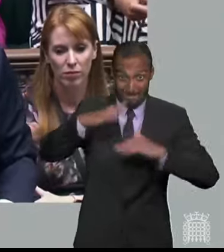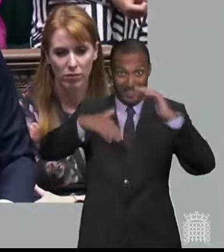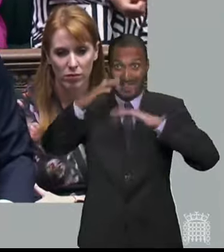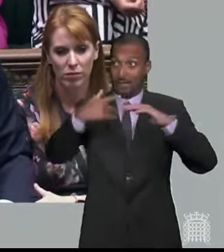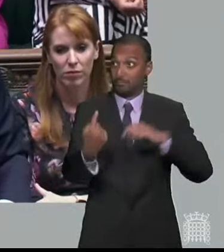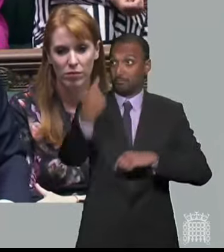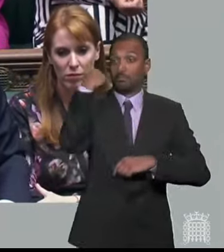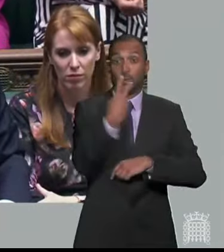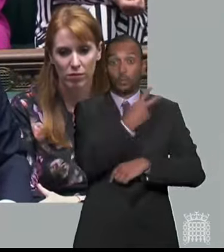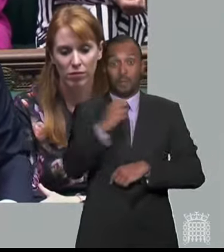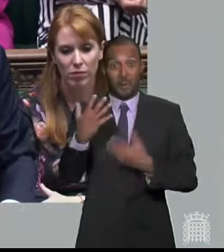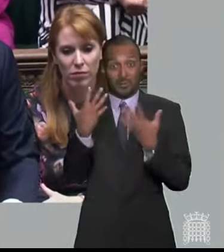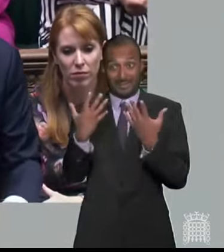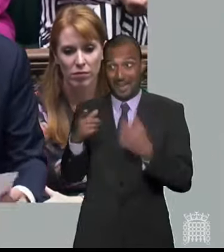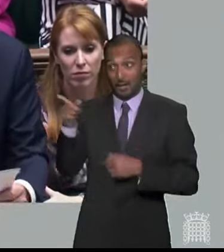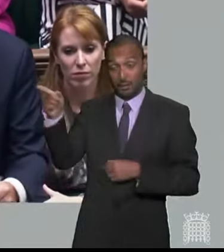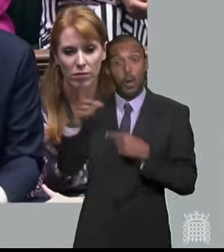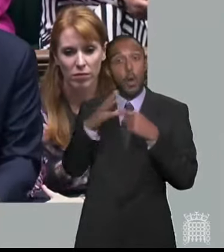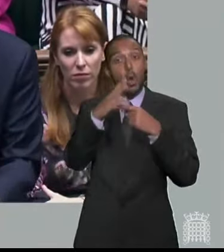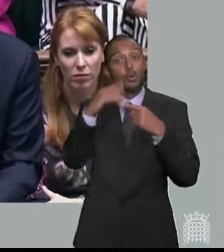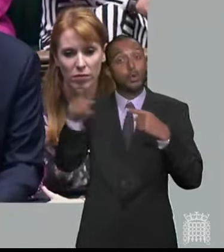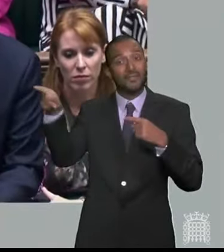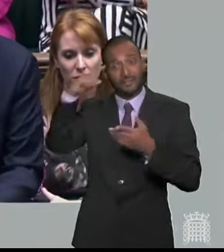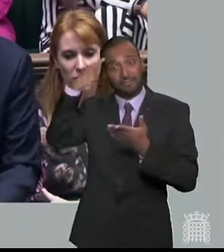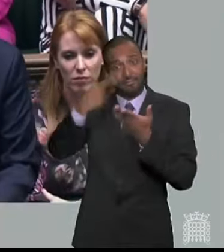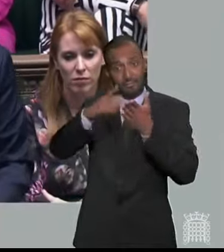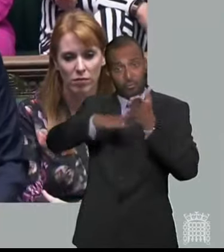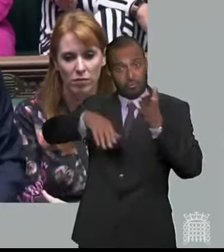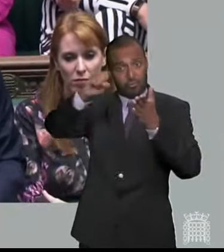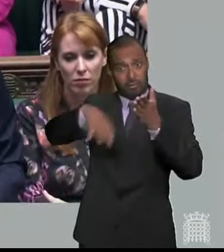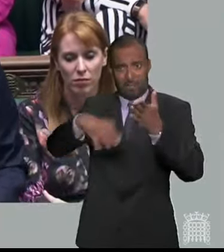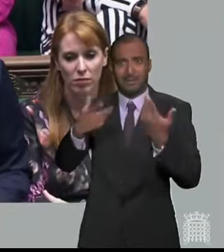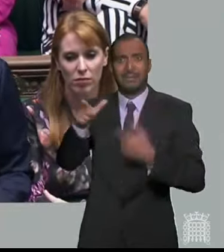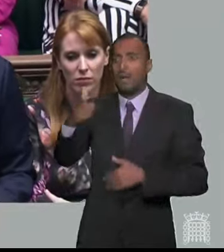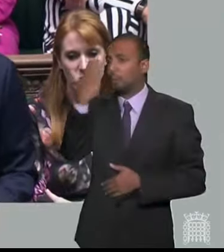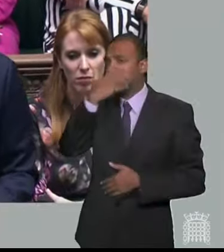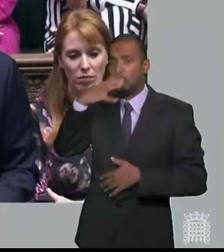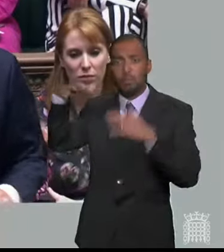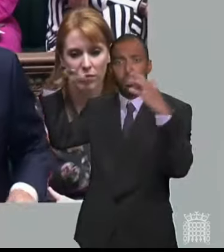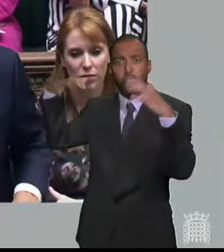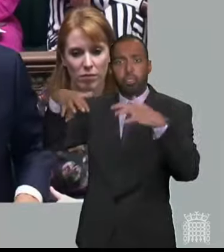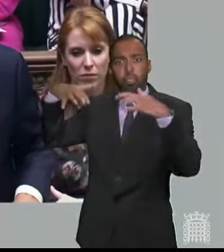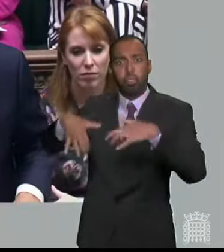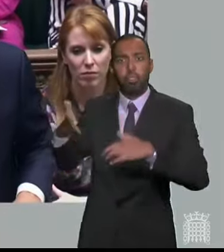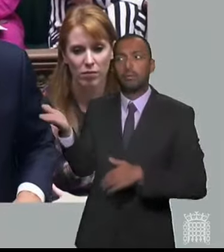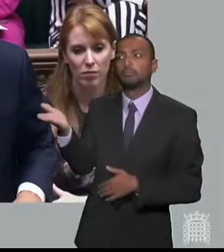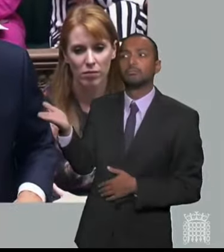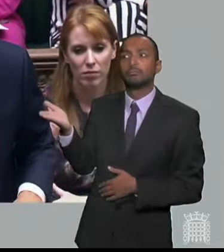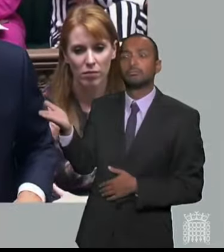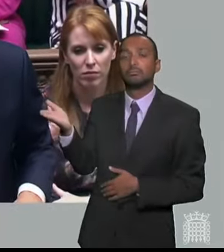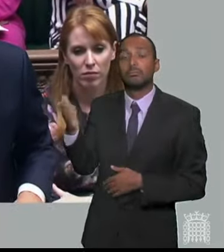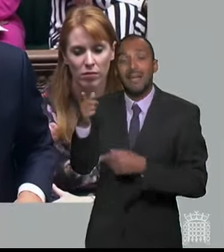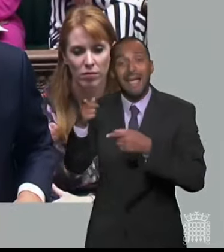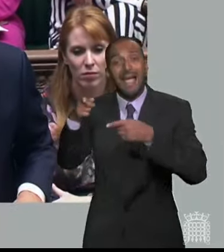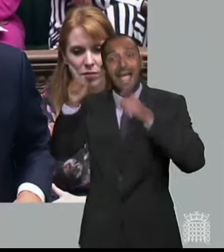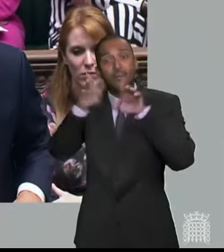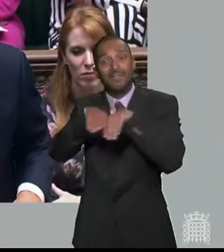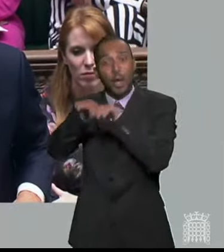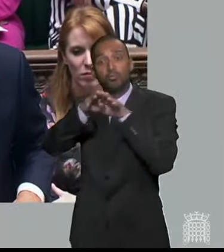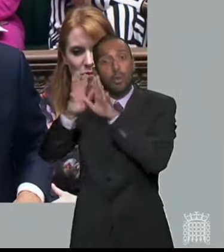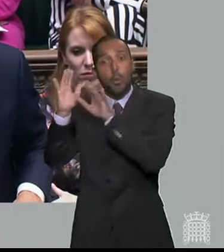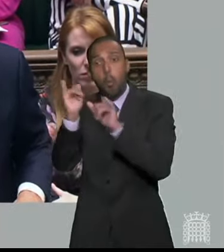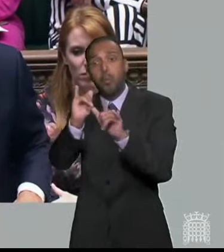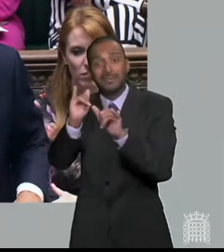now children there are in a crumbling school. The head of the National Audit Office accuses him of taking a sticking plaster